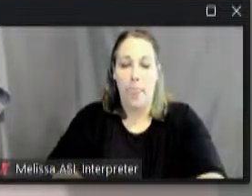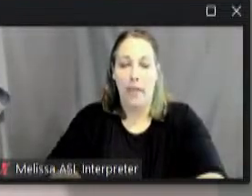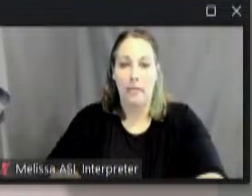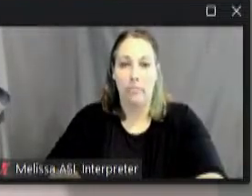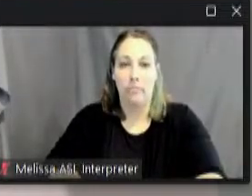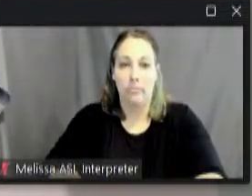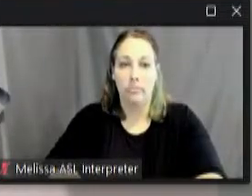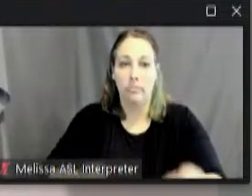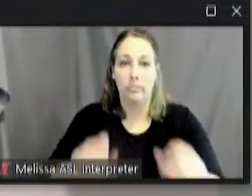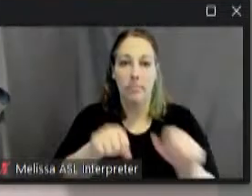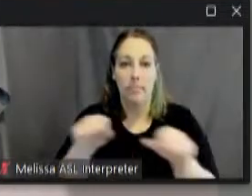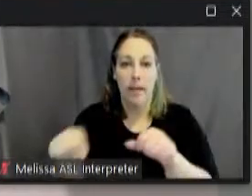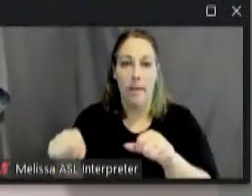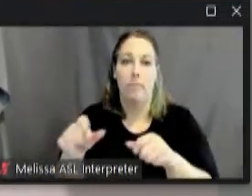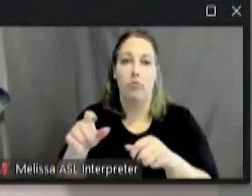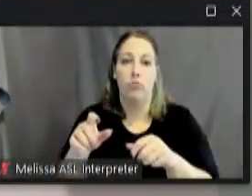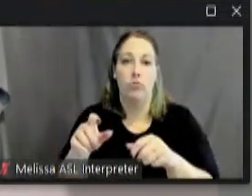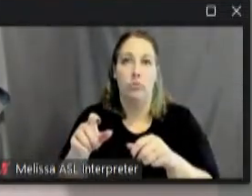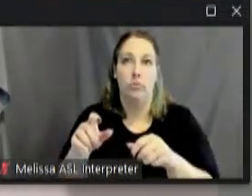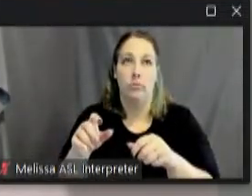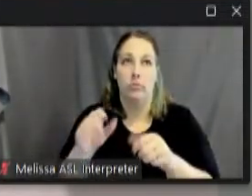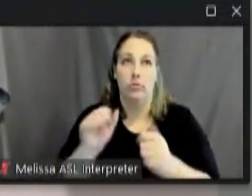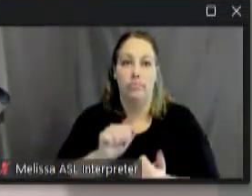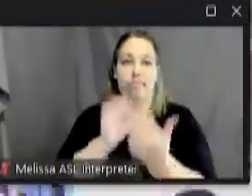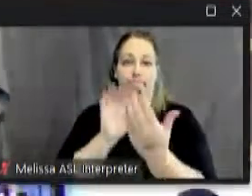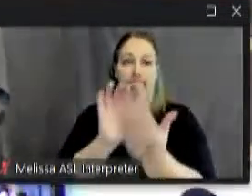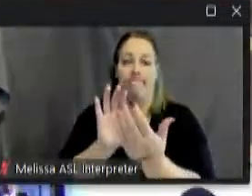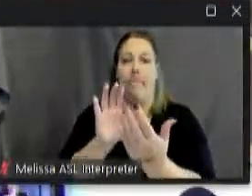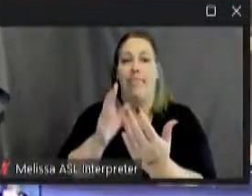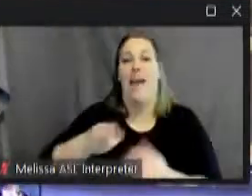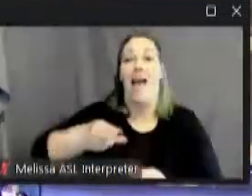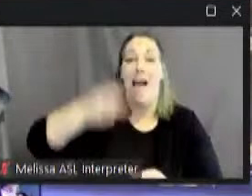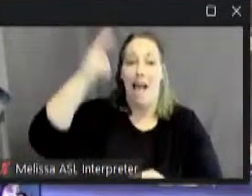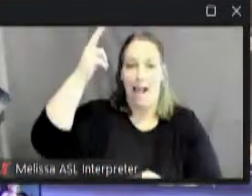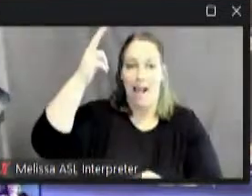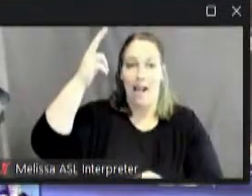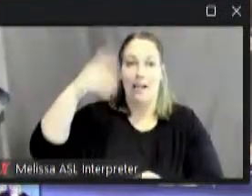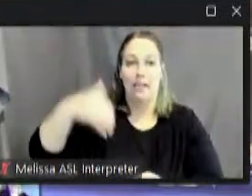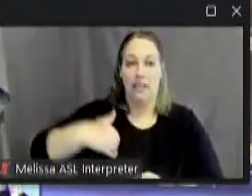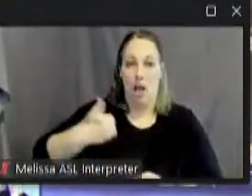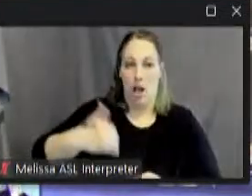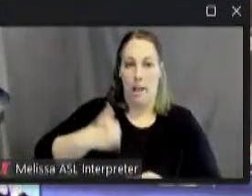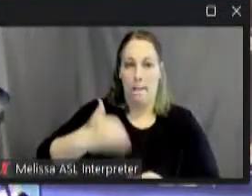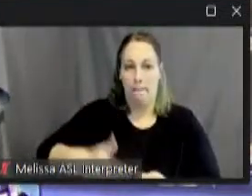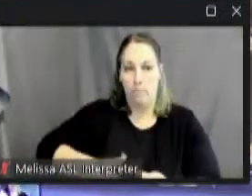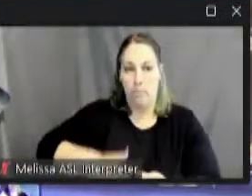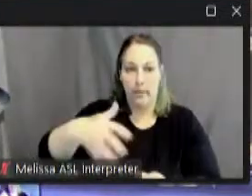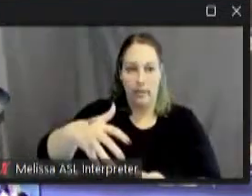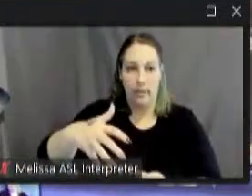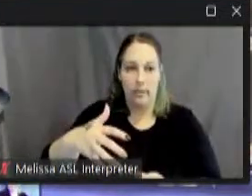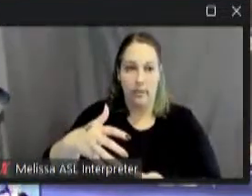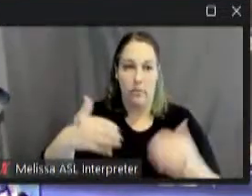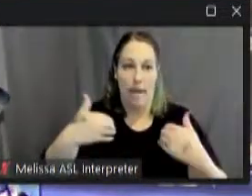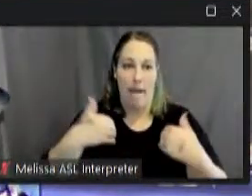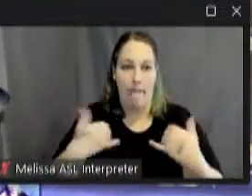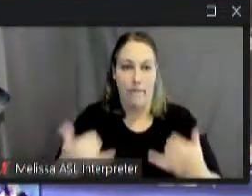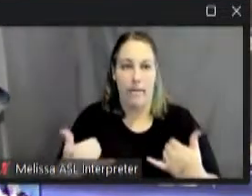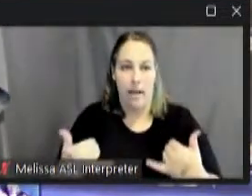amount of adolescent pregnancies that we have in the country at the moment. Thank you,